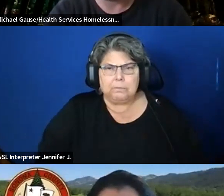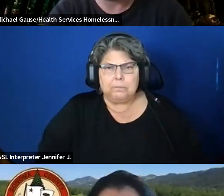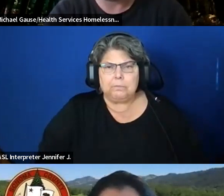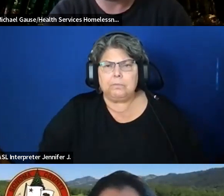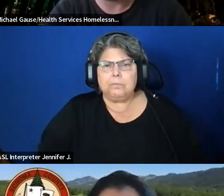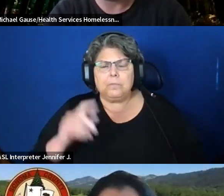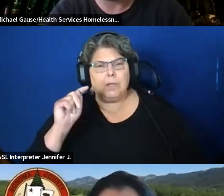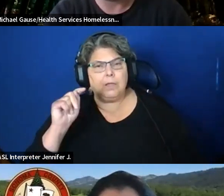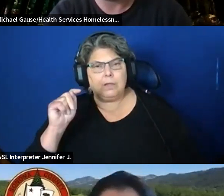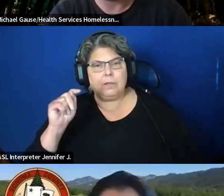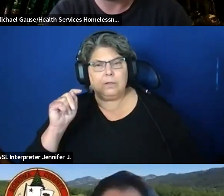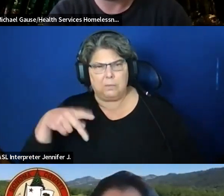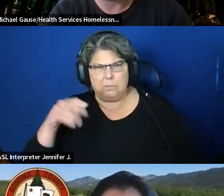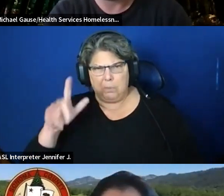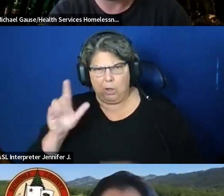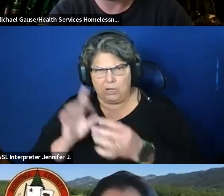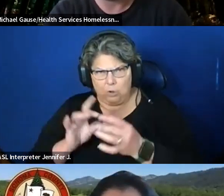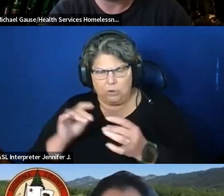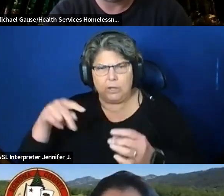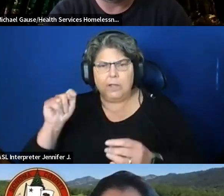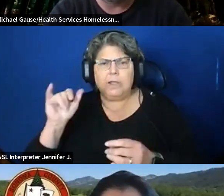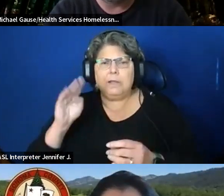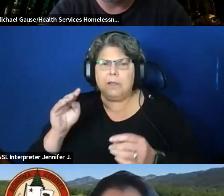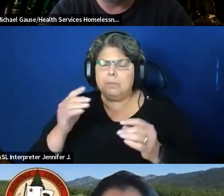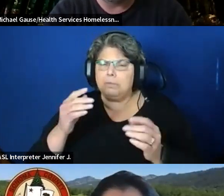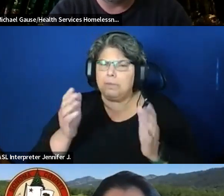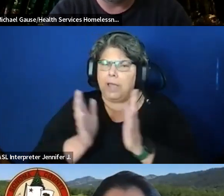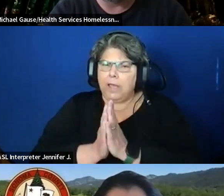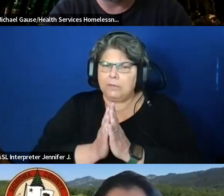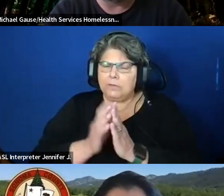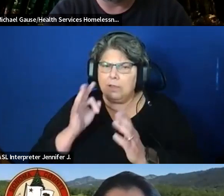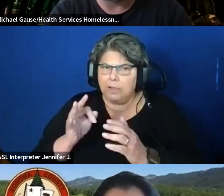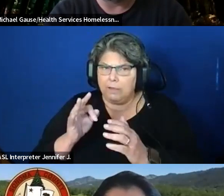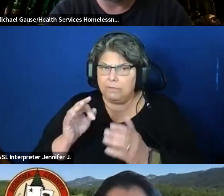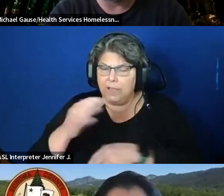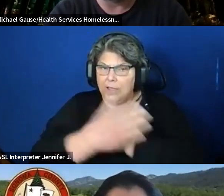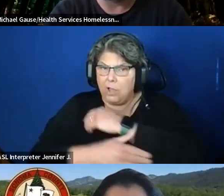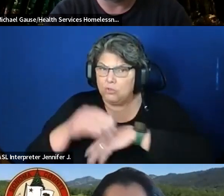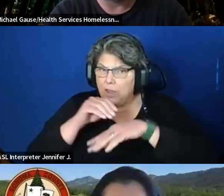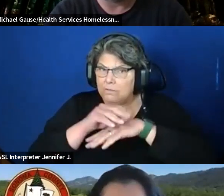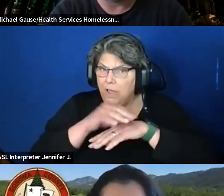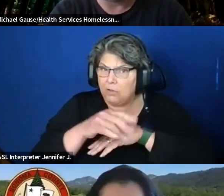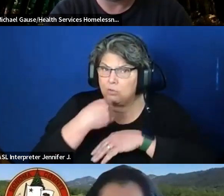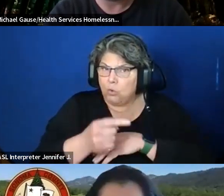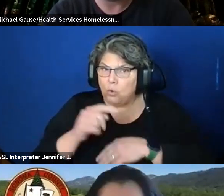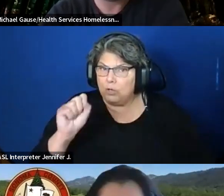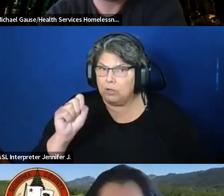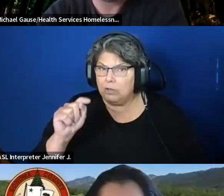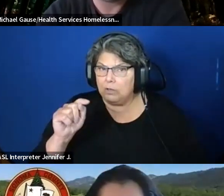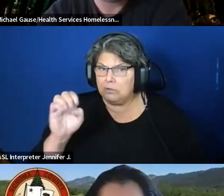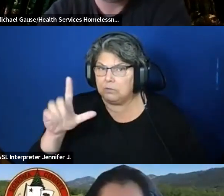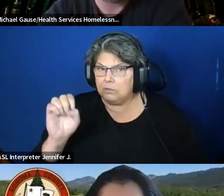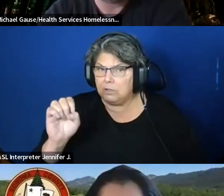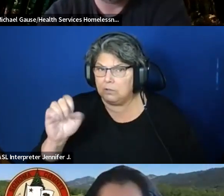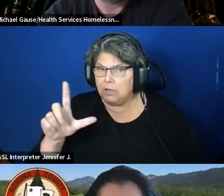Tim also asks whether the county has advised Steel Lane School of this proposal. I